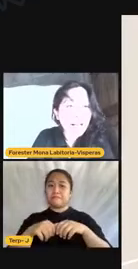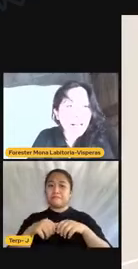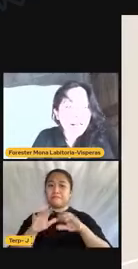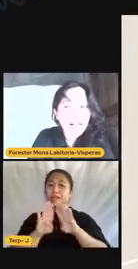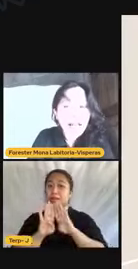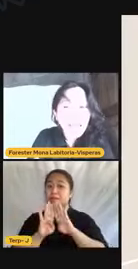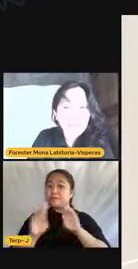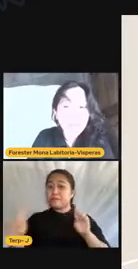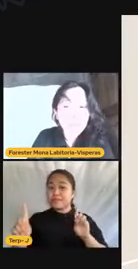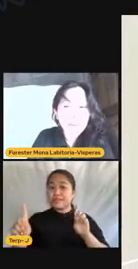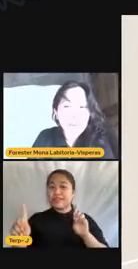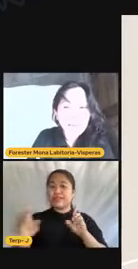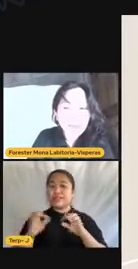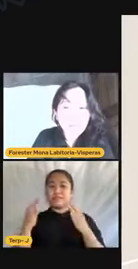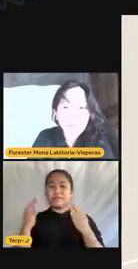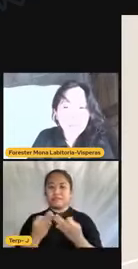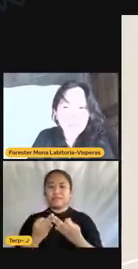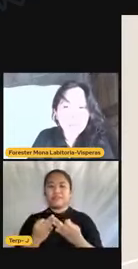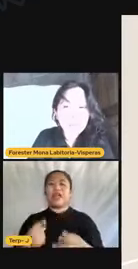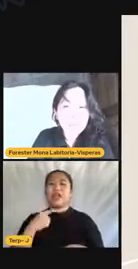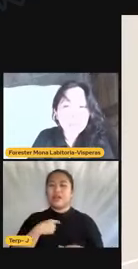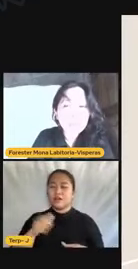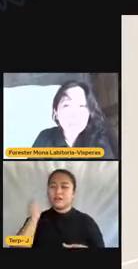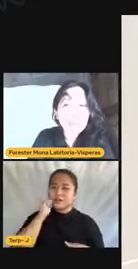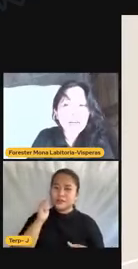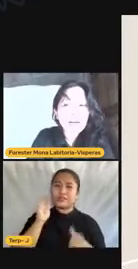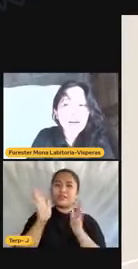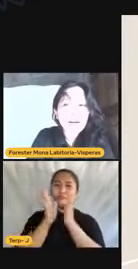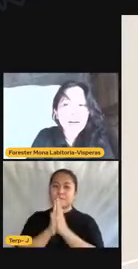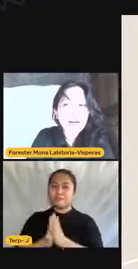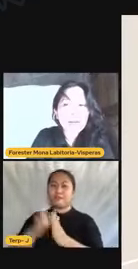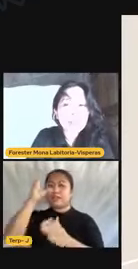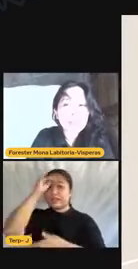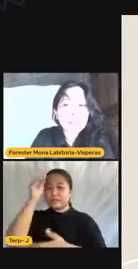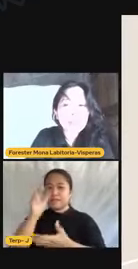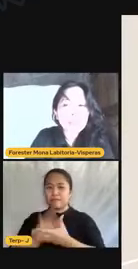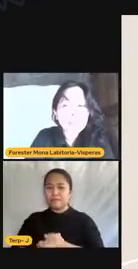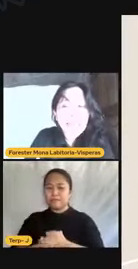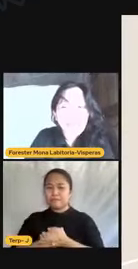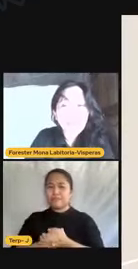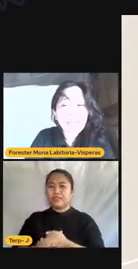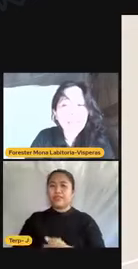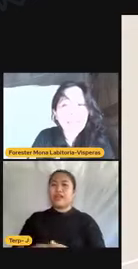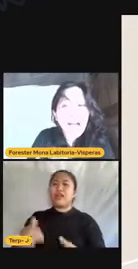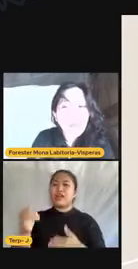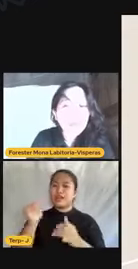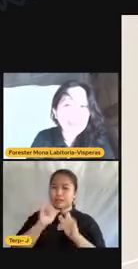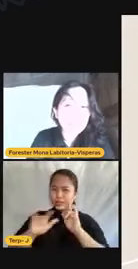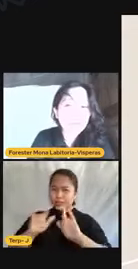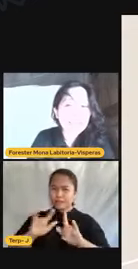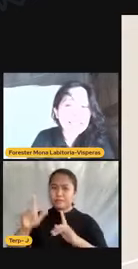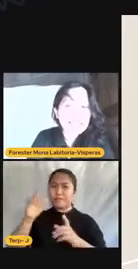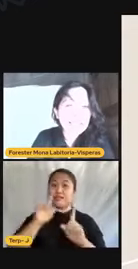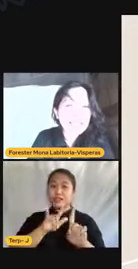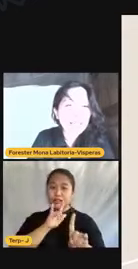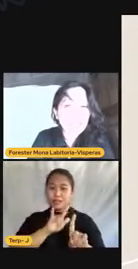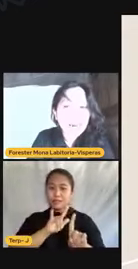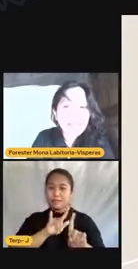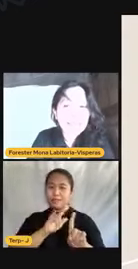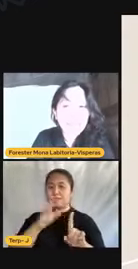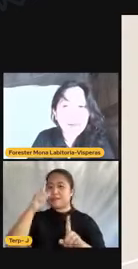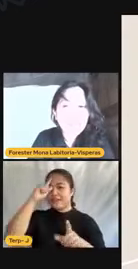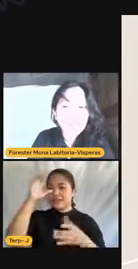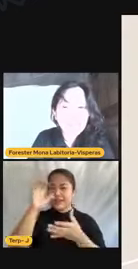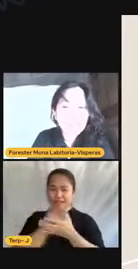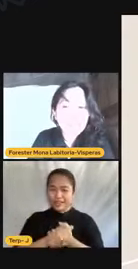I pray for him. I love him. But I believe our experiences,